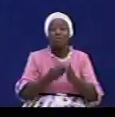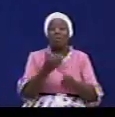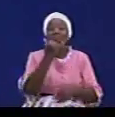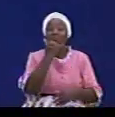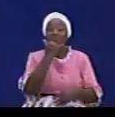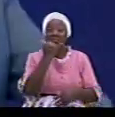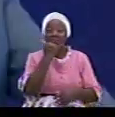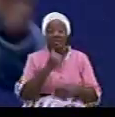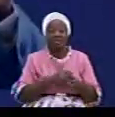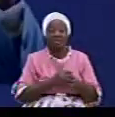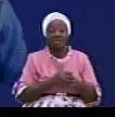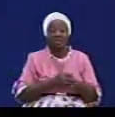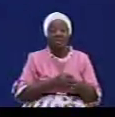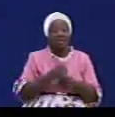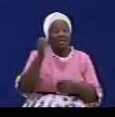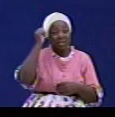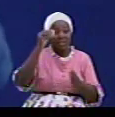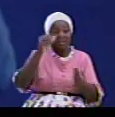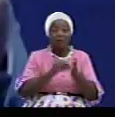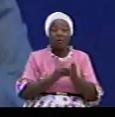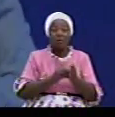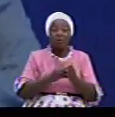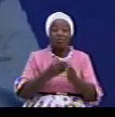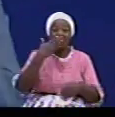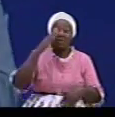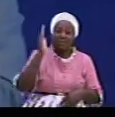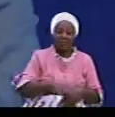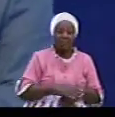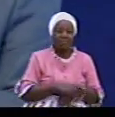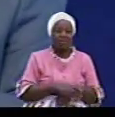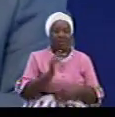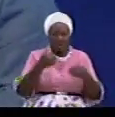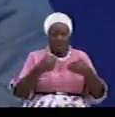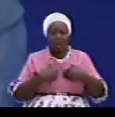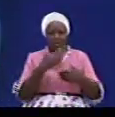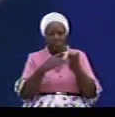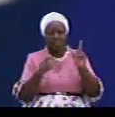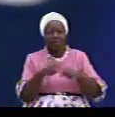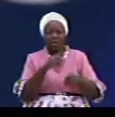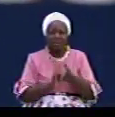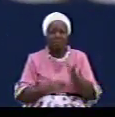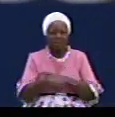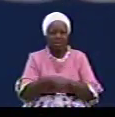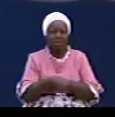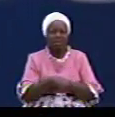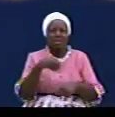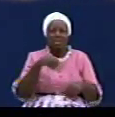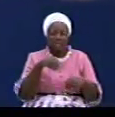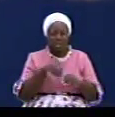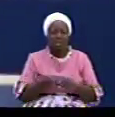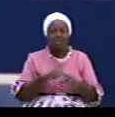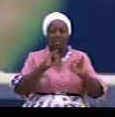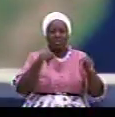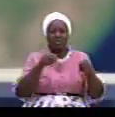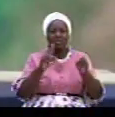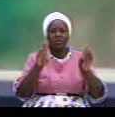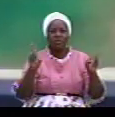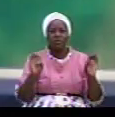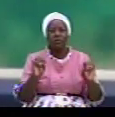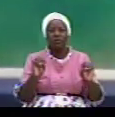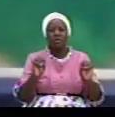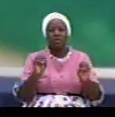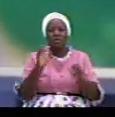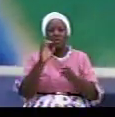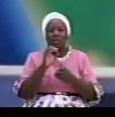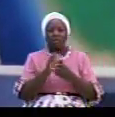evil. And there are people like that today in Job chapter 31, reading from verse 33.